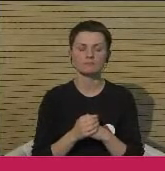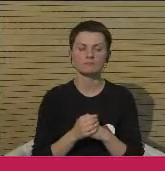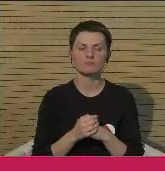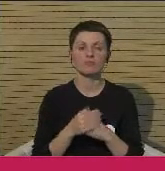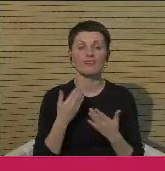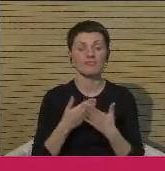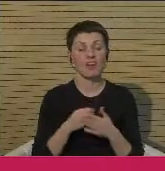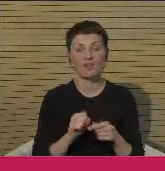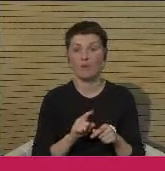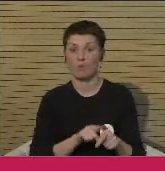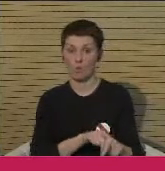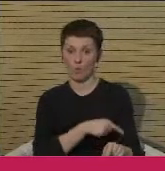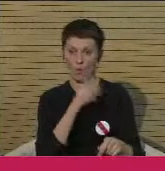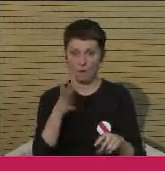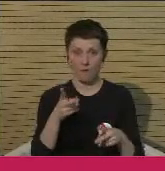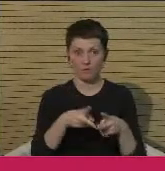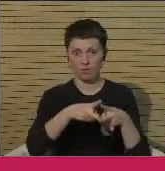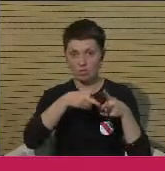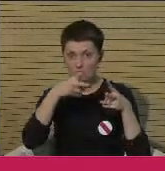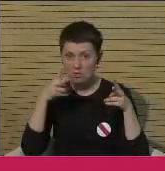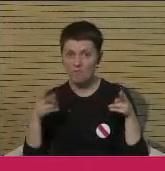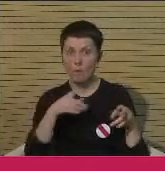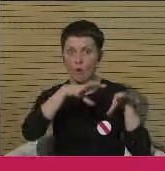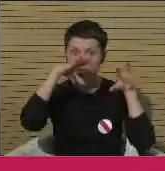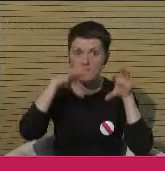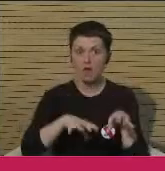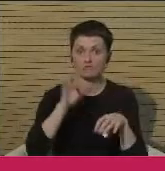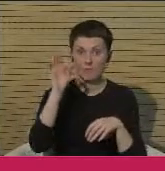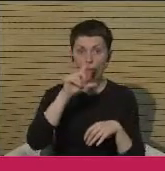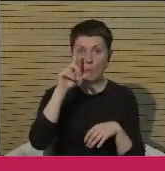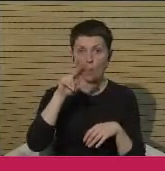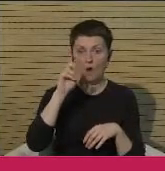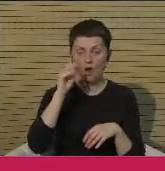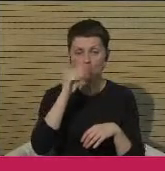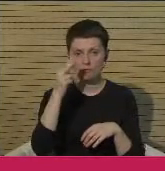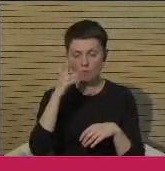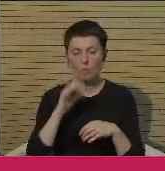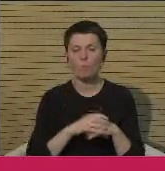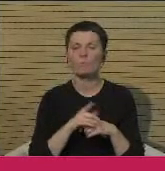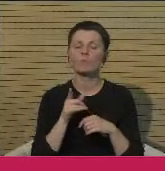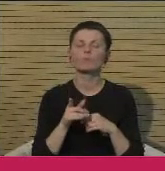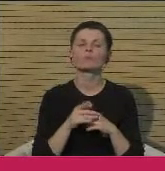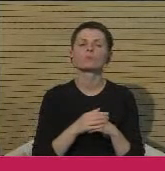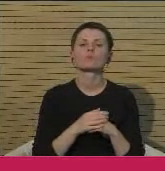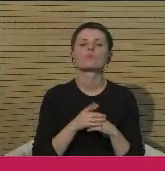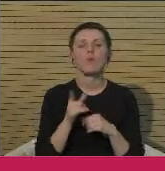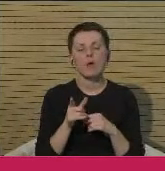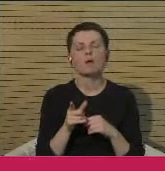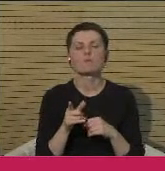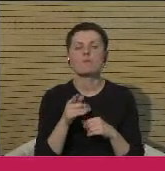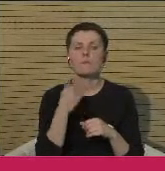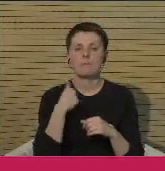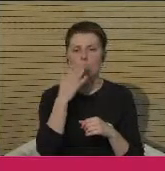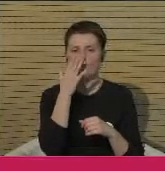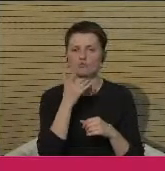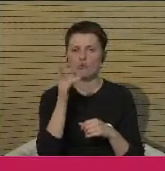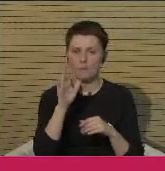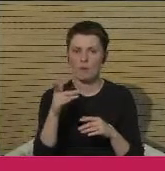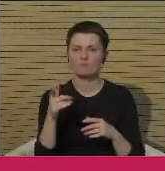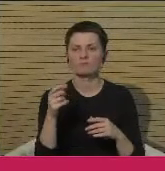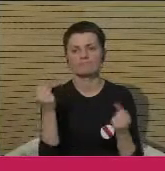very difficult to withdraw from. So the longer that Lukashenko